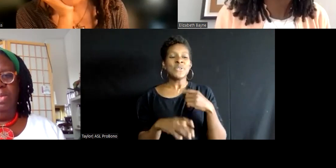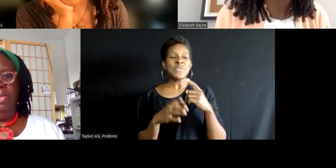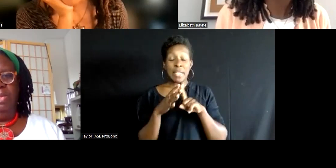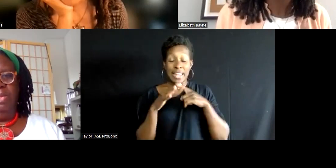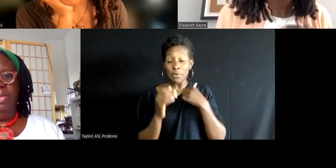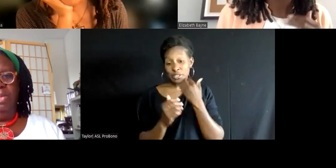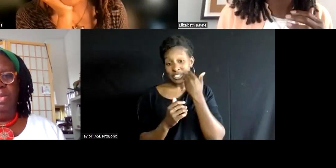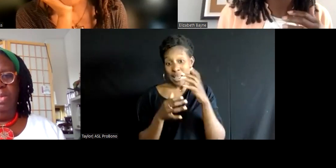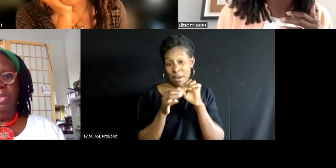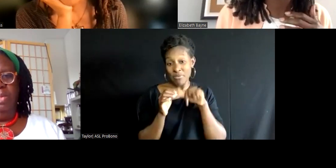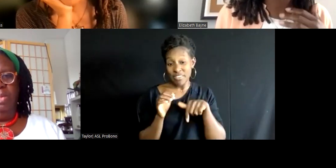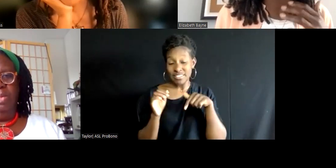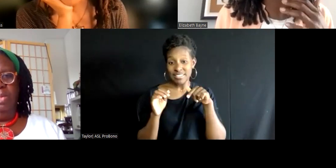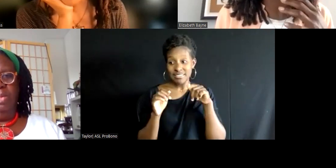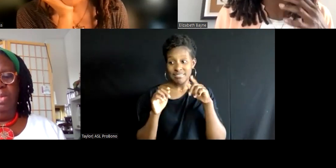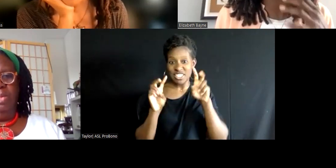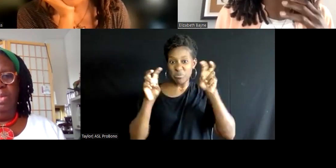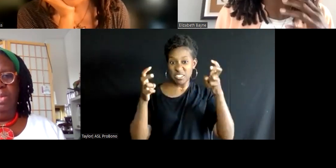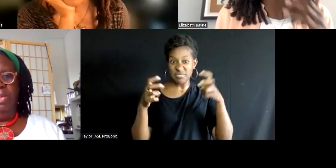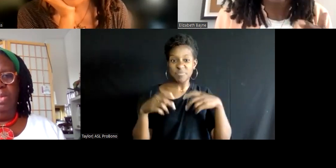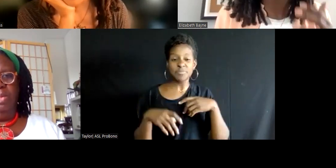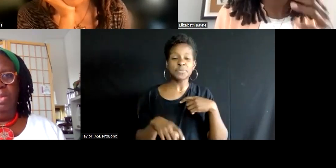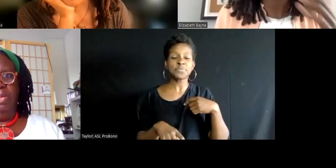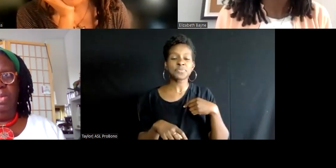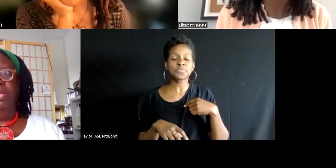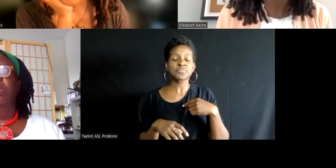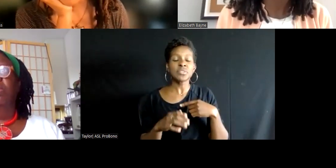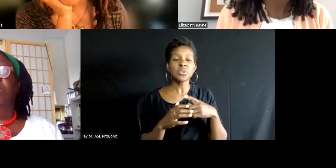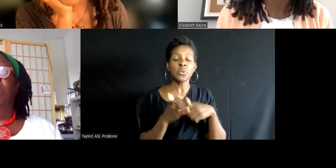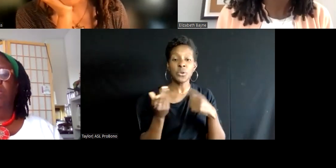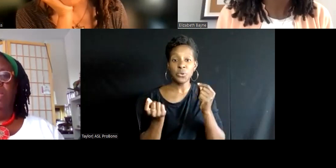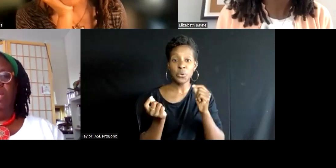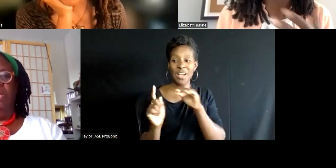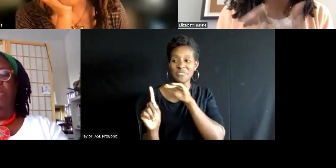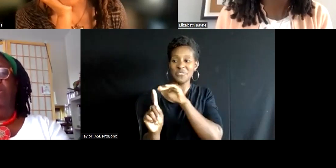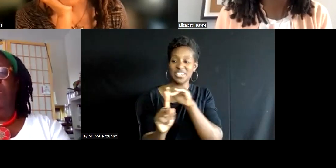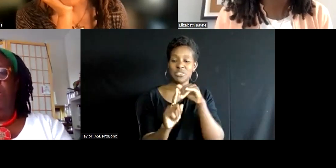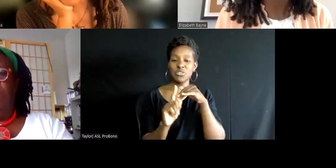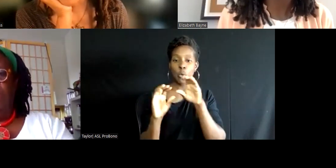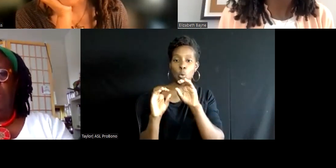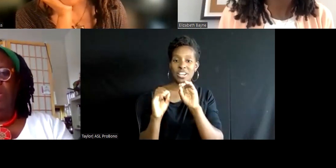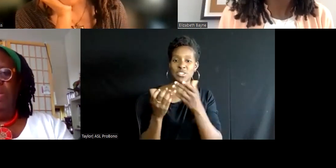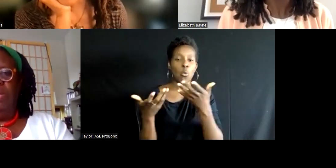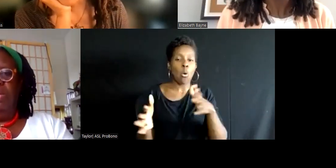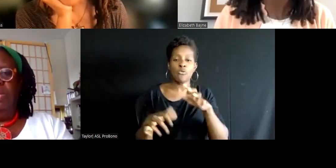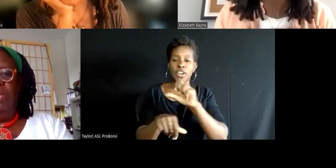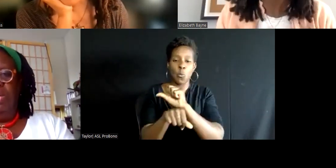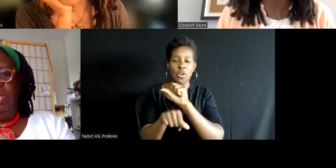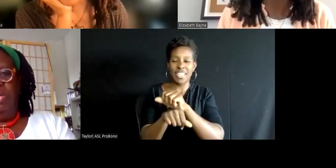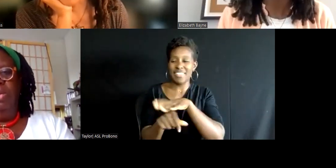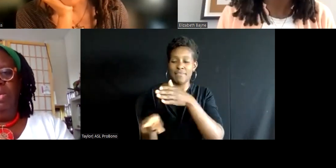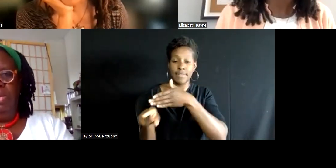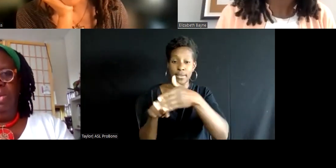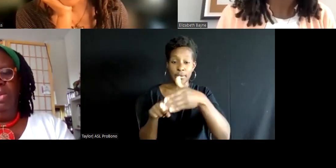subject initially. And, but what I did do right is I reached out to organizations that were already working in that capacity. I